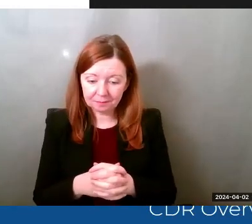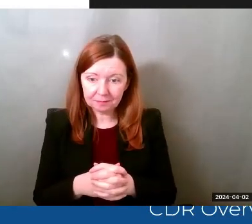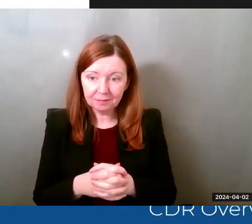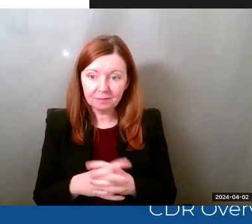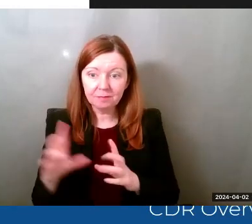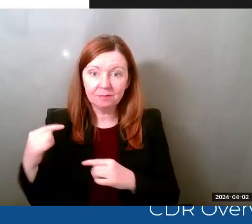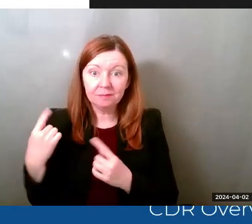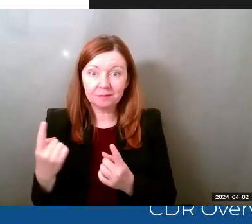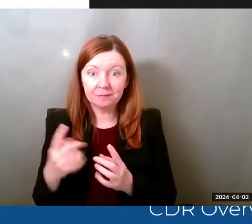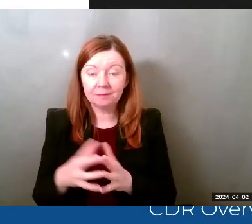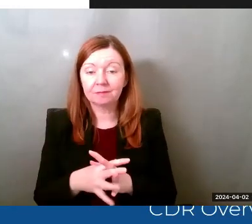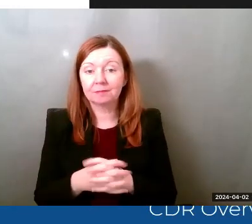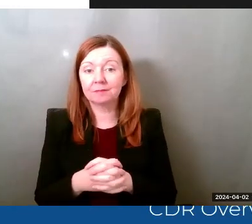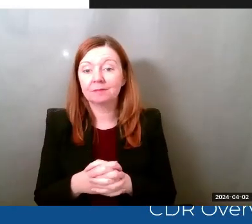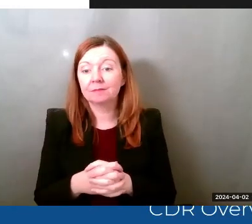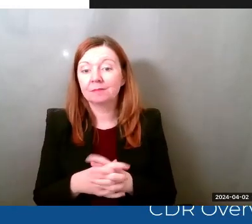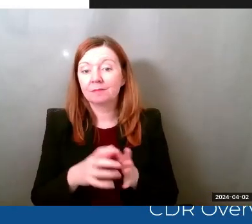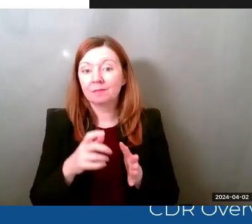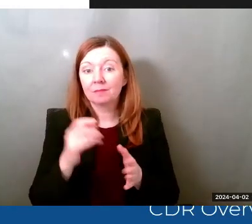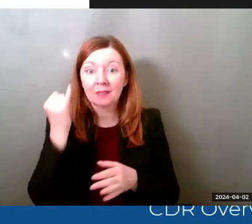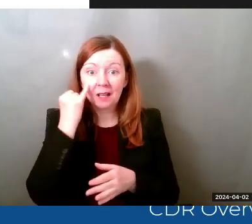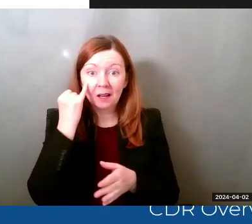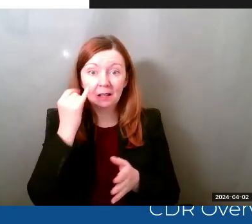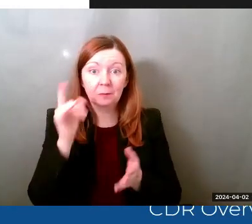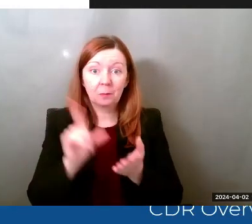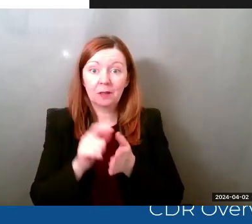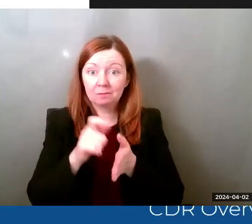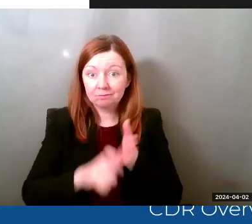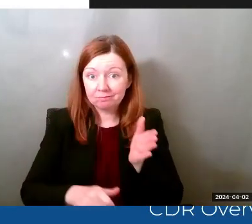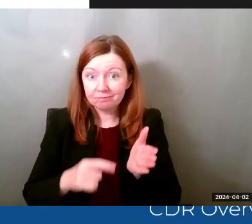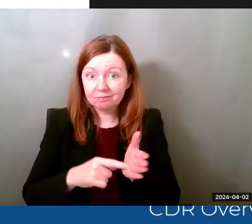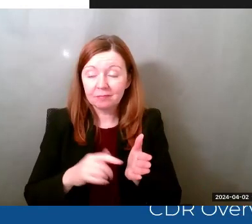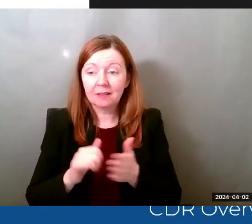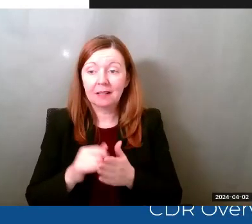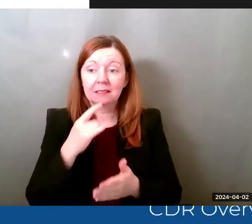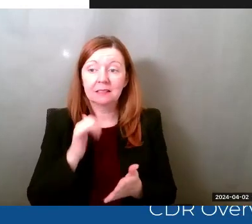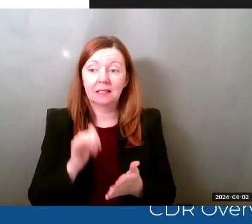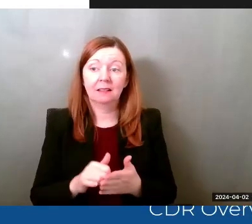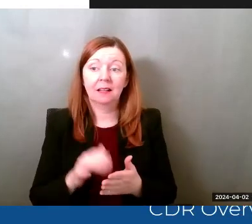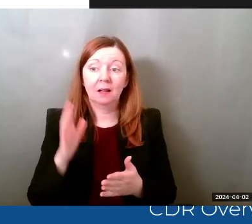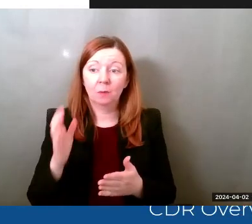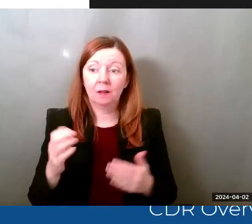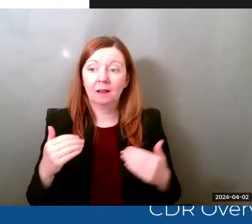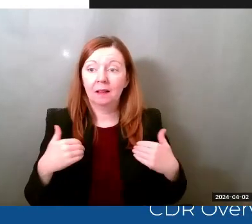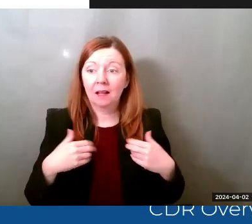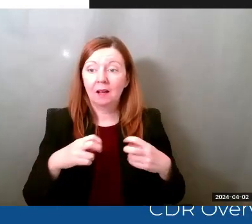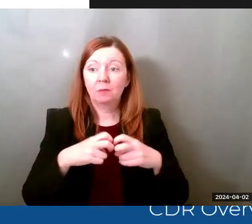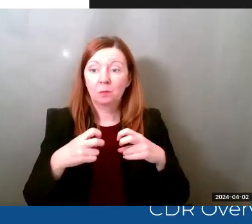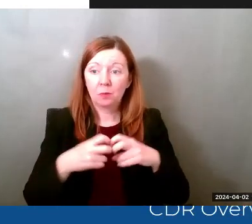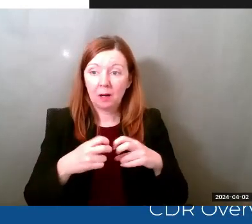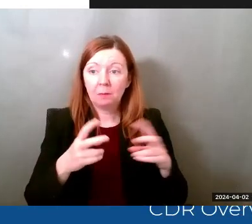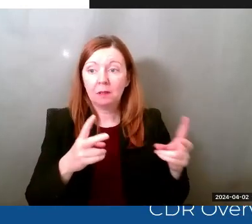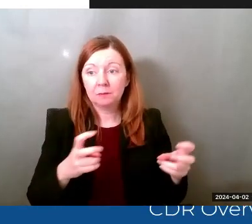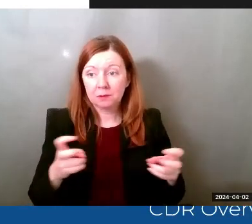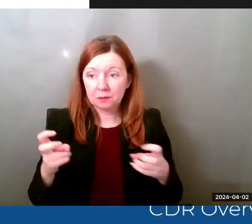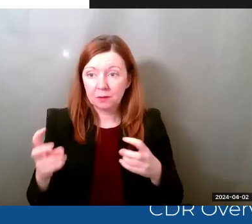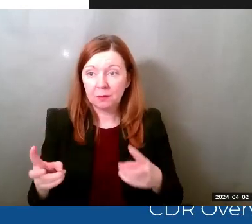since there was an article in the Inquirer that stated that there will be problems loading